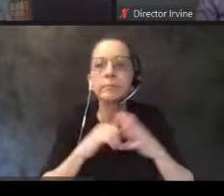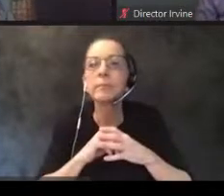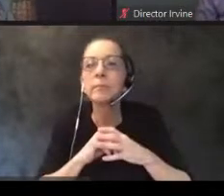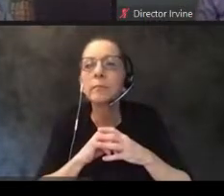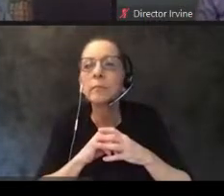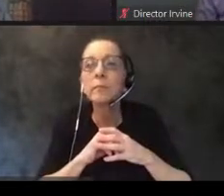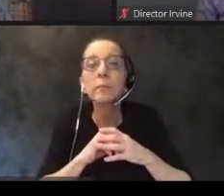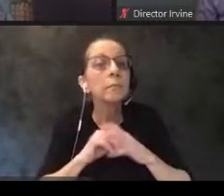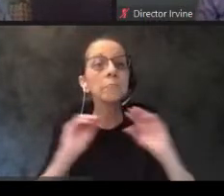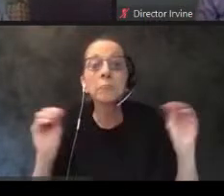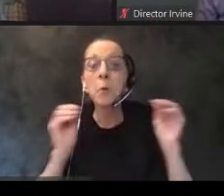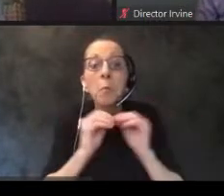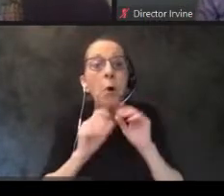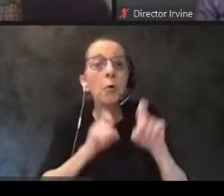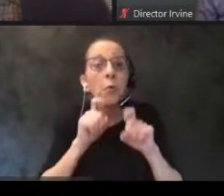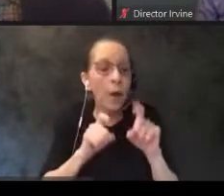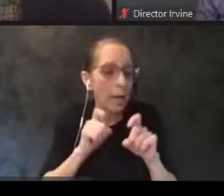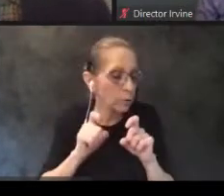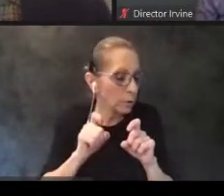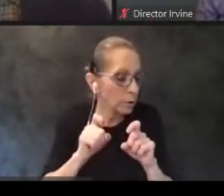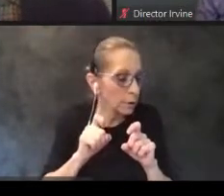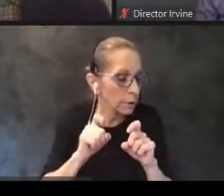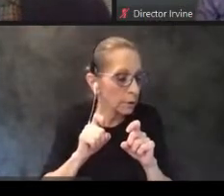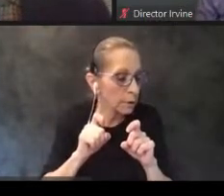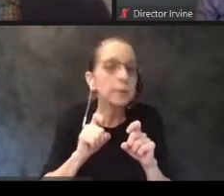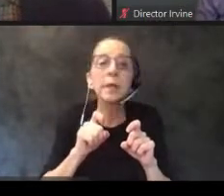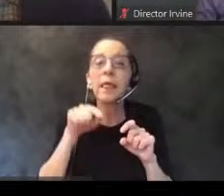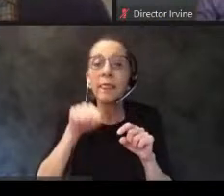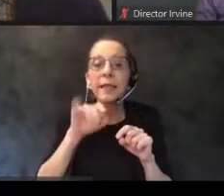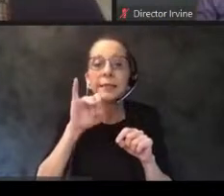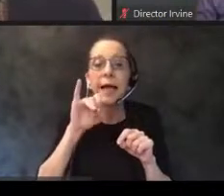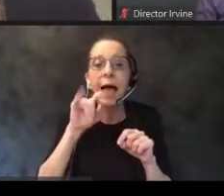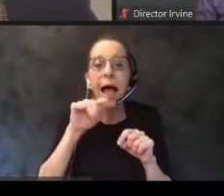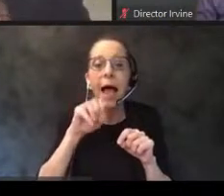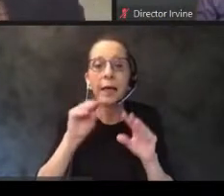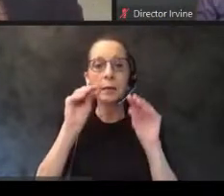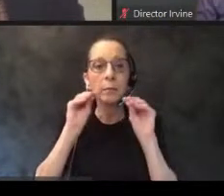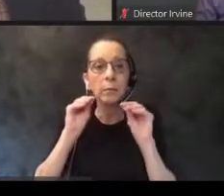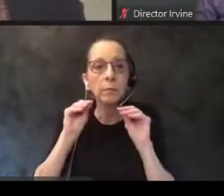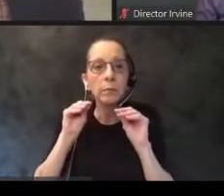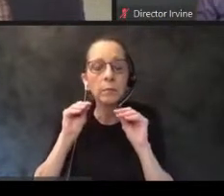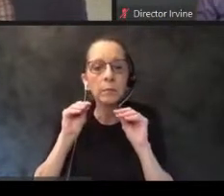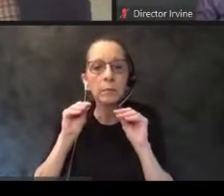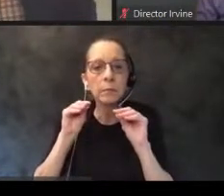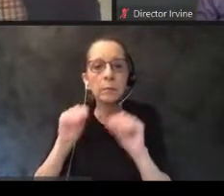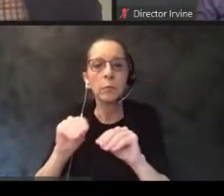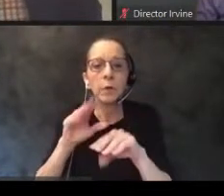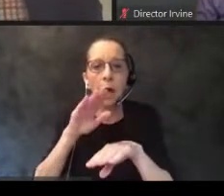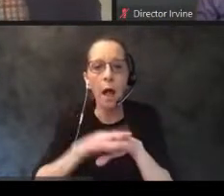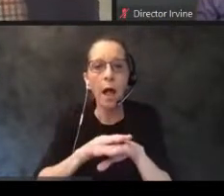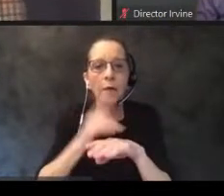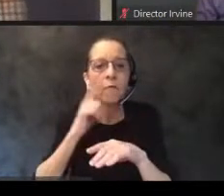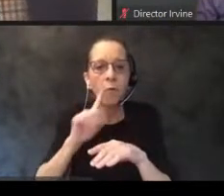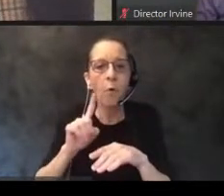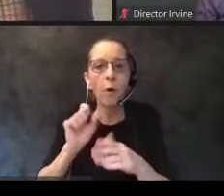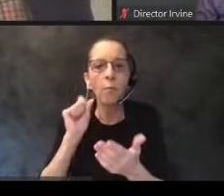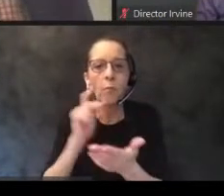are no further questions, may I have leave to place this item on the omnibus for board approval? So